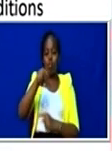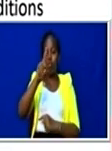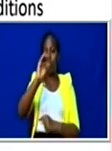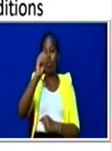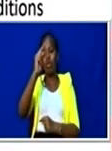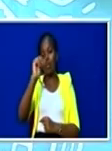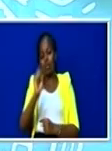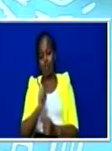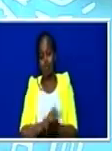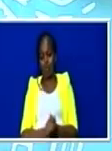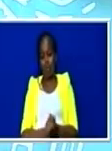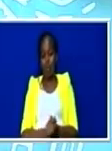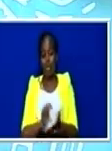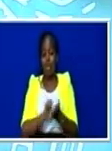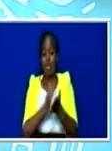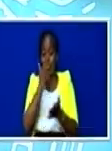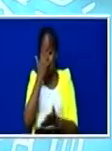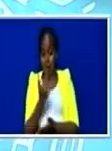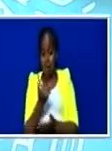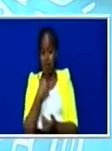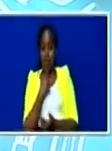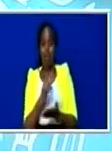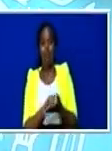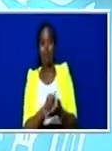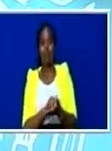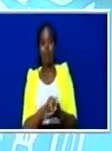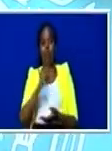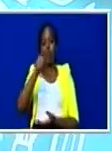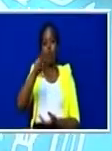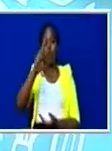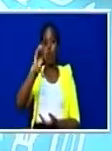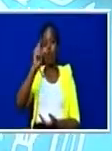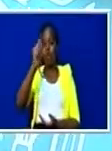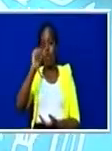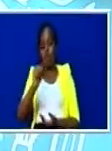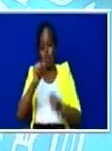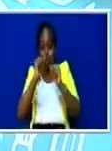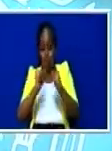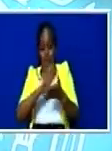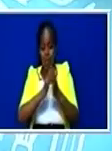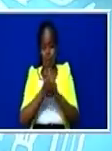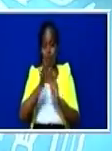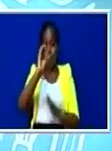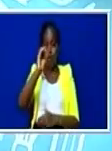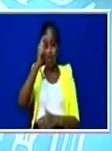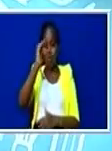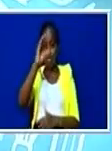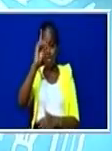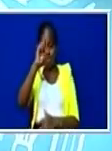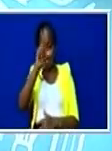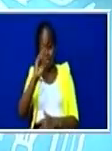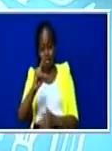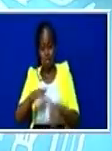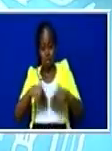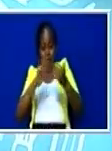proteins. Yeah, so that is why we are saying proteins can be oxidized to produce